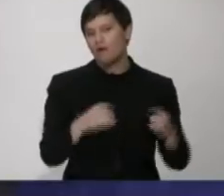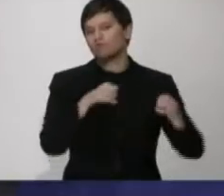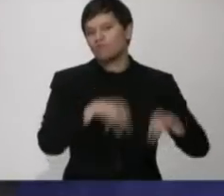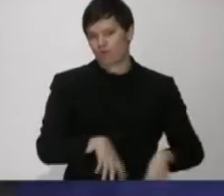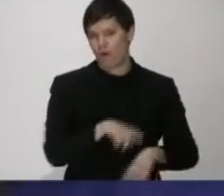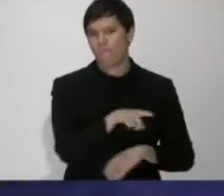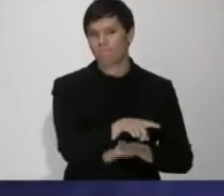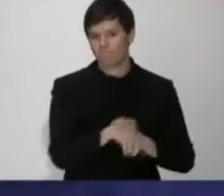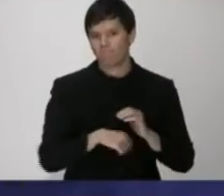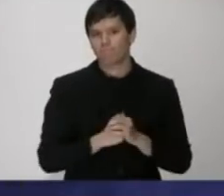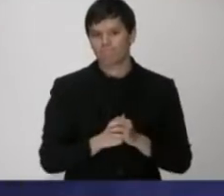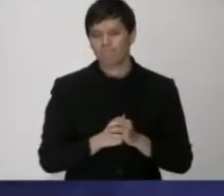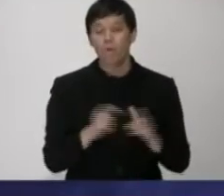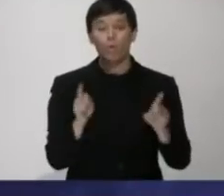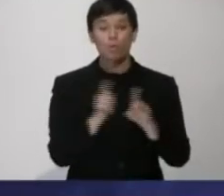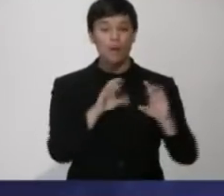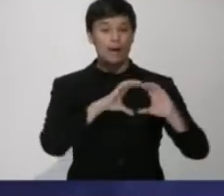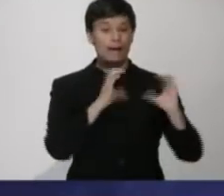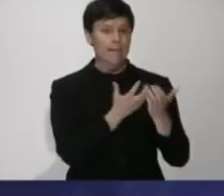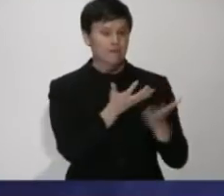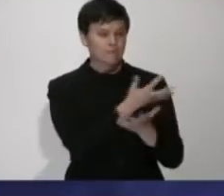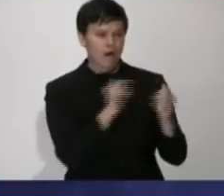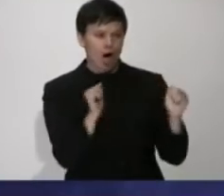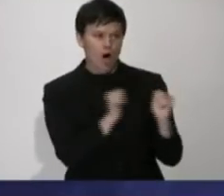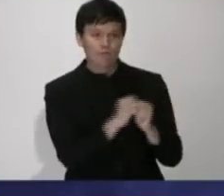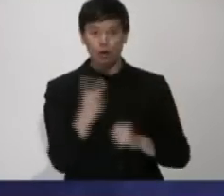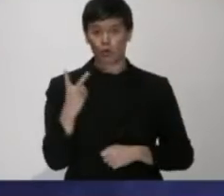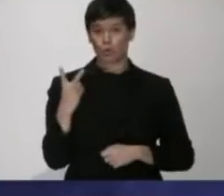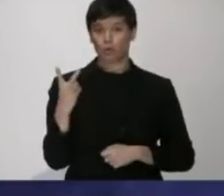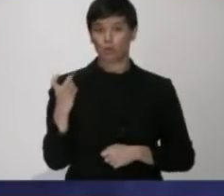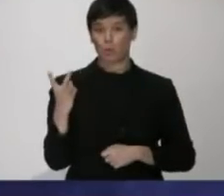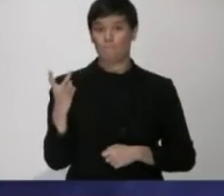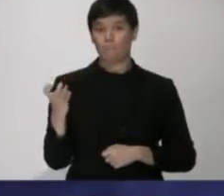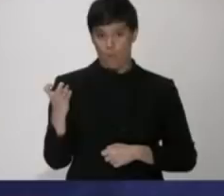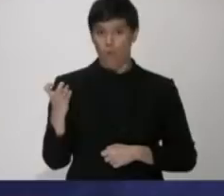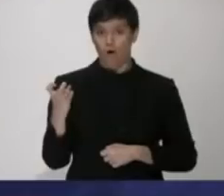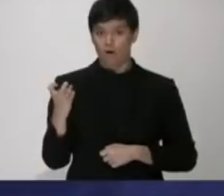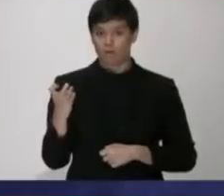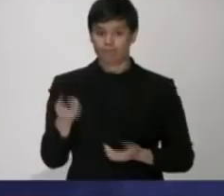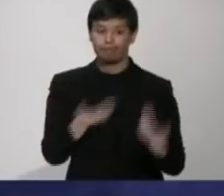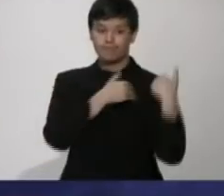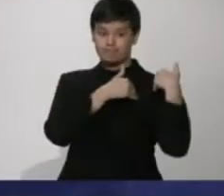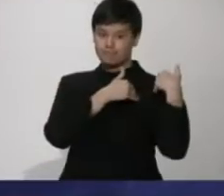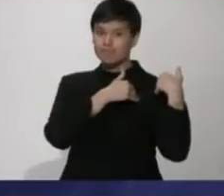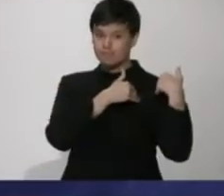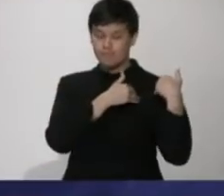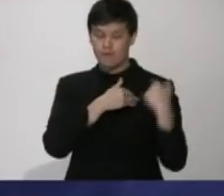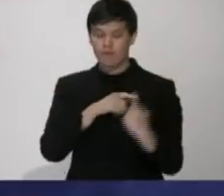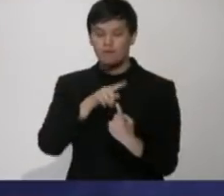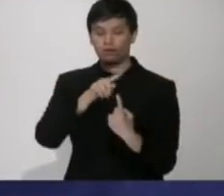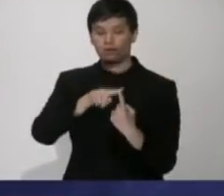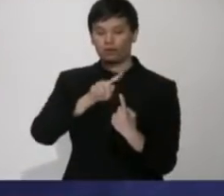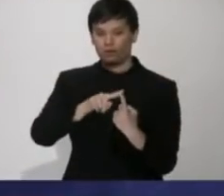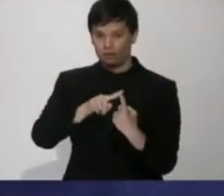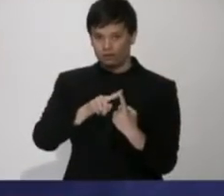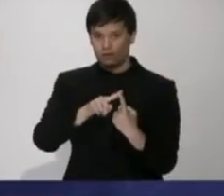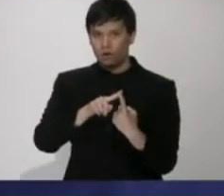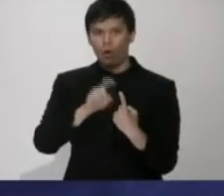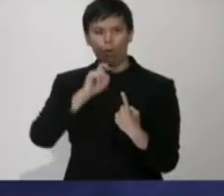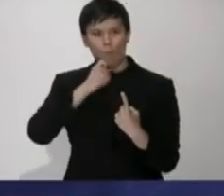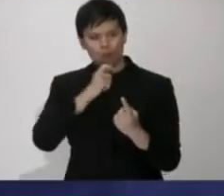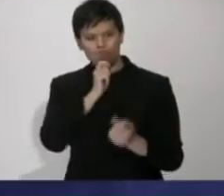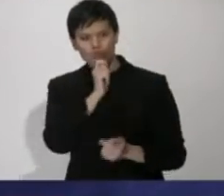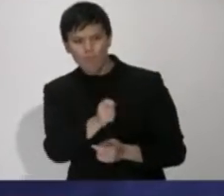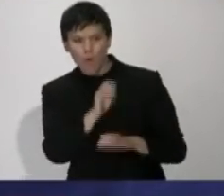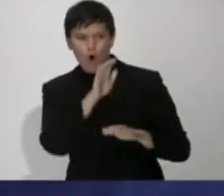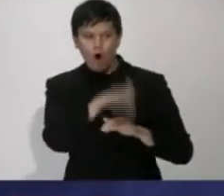2 pieces of further work to be undertaken by officials. Firstly, to report back on a more sustainable